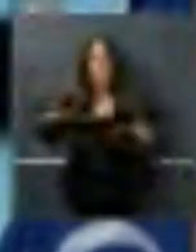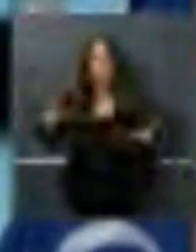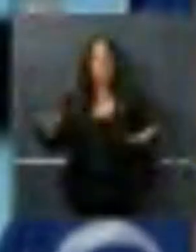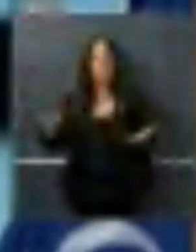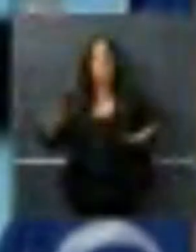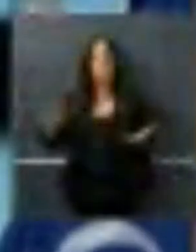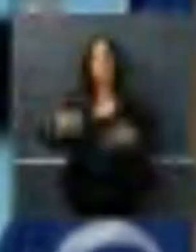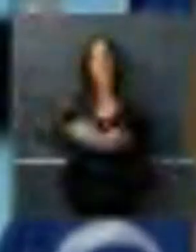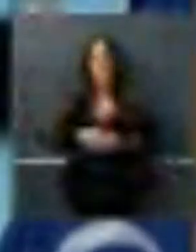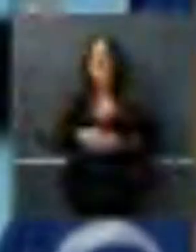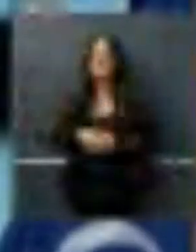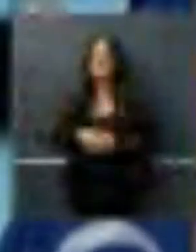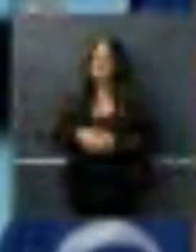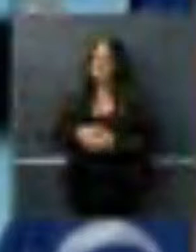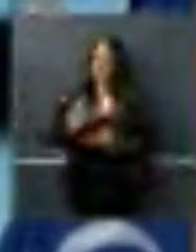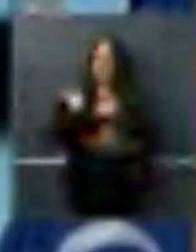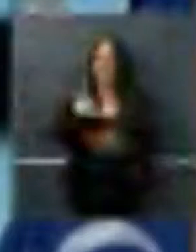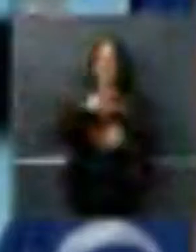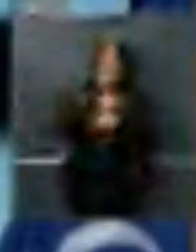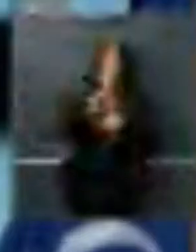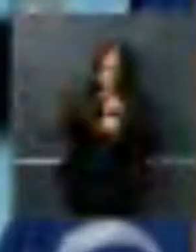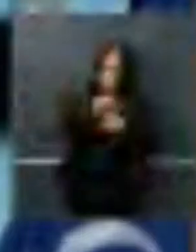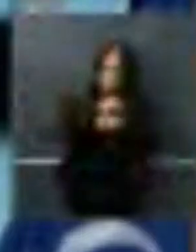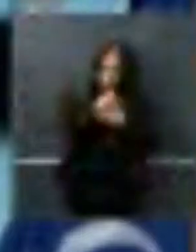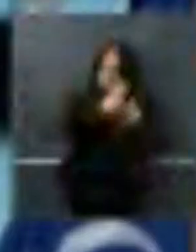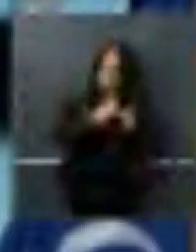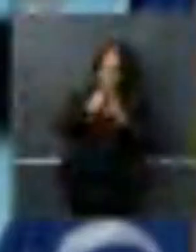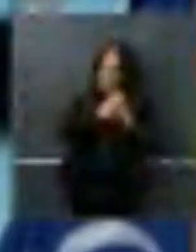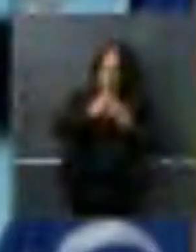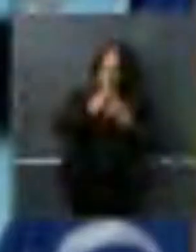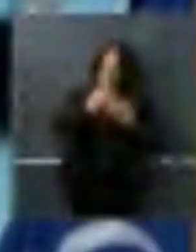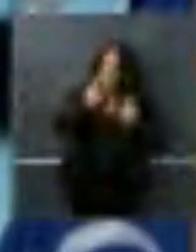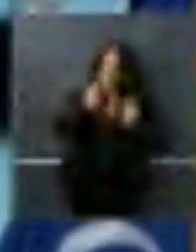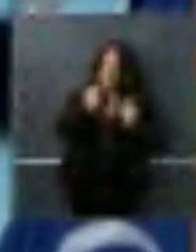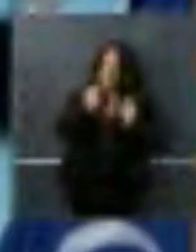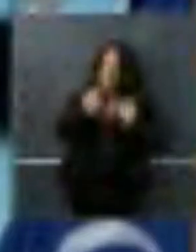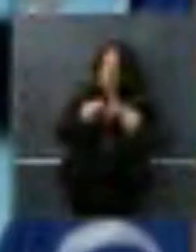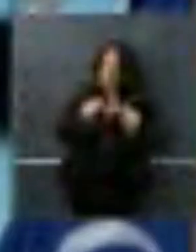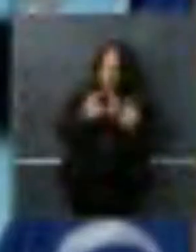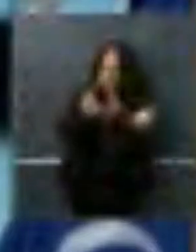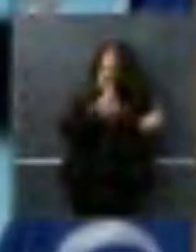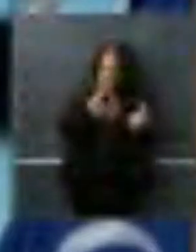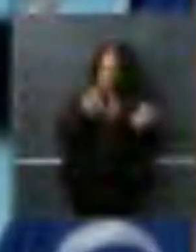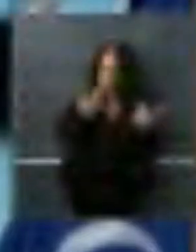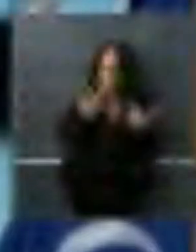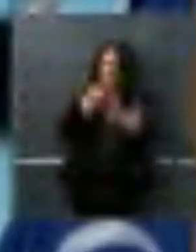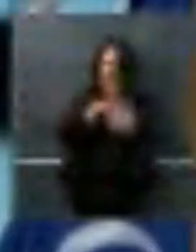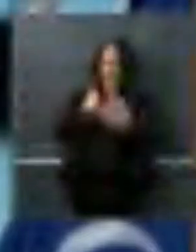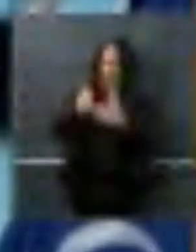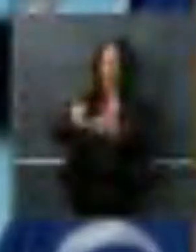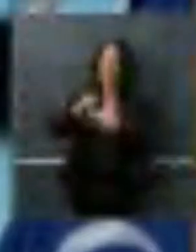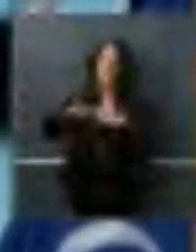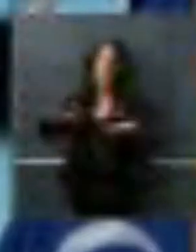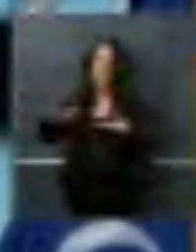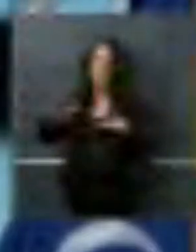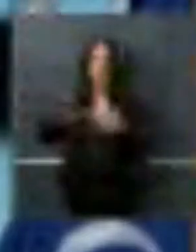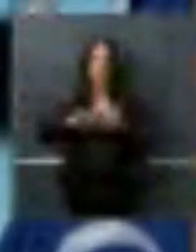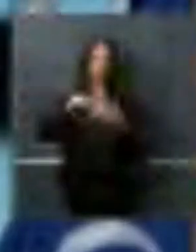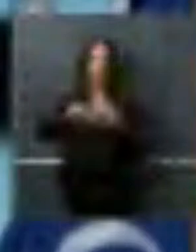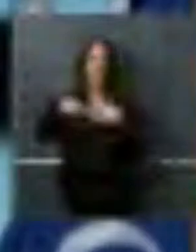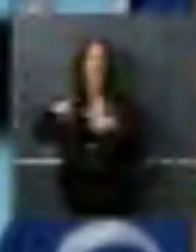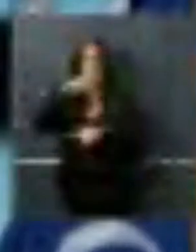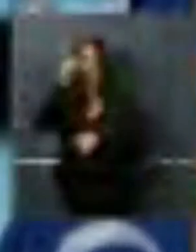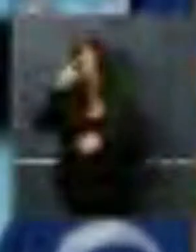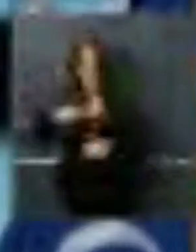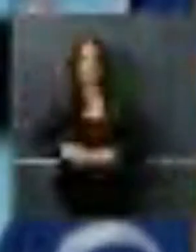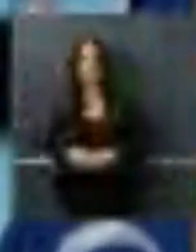in the summer. And then moreover, prepare for a future where it's more dynamic, more iterative, more